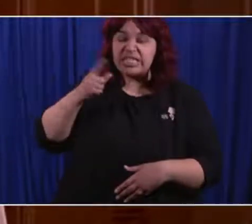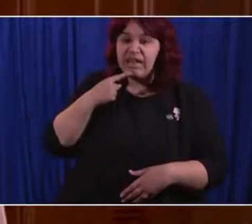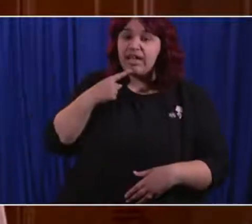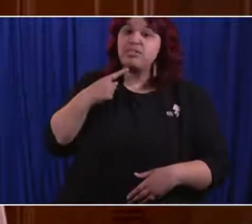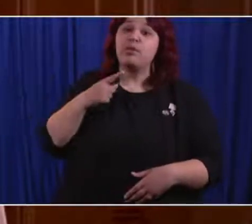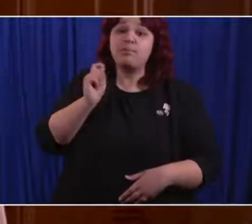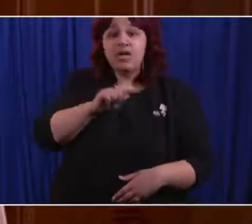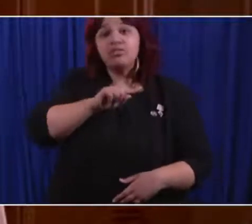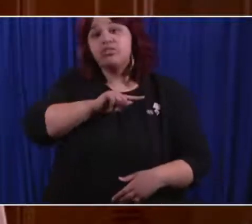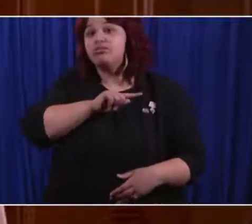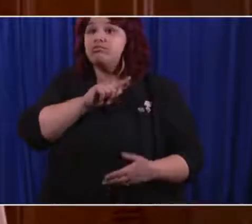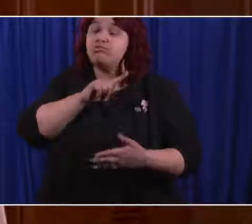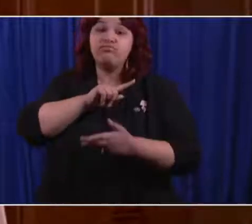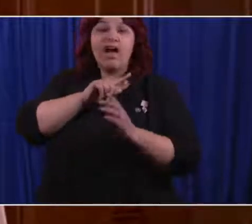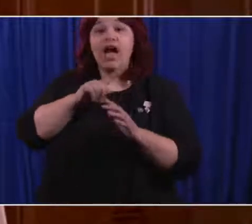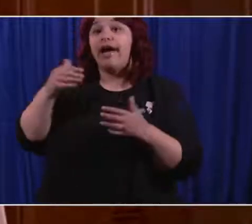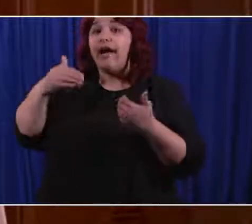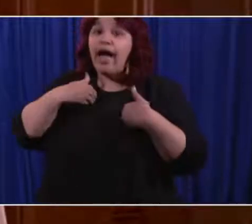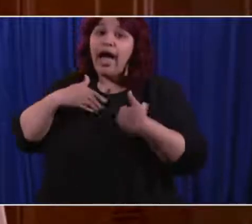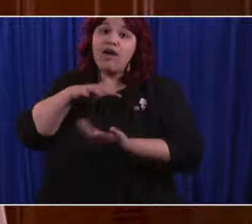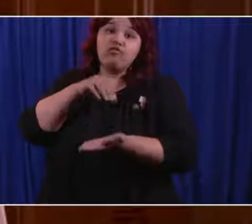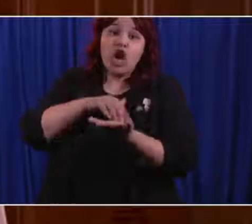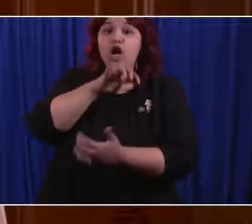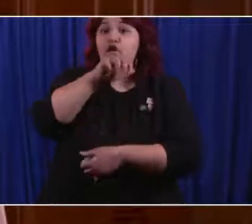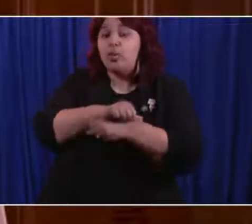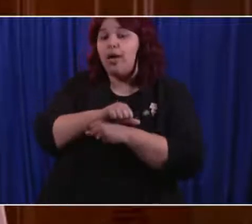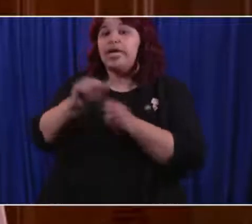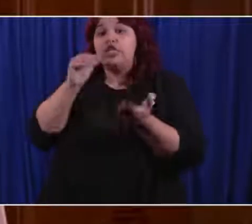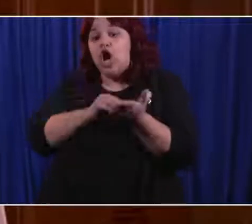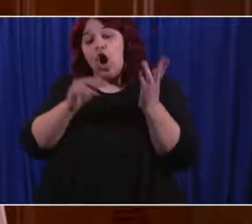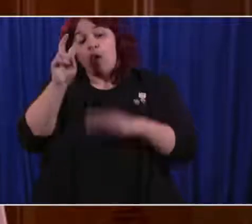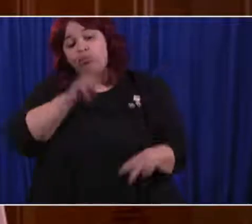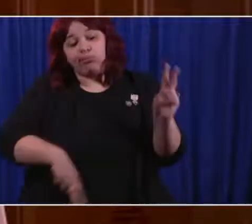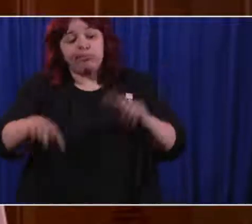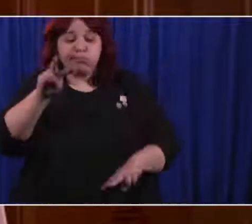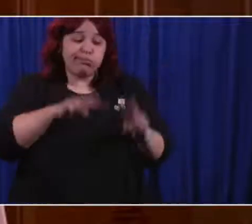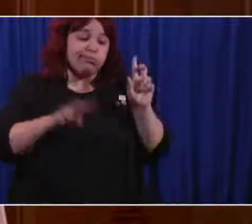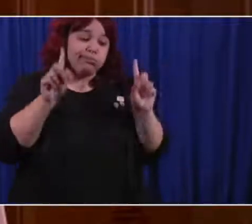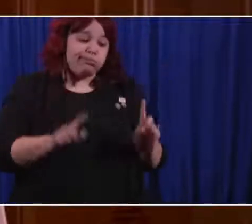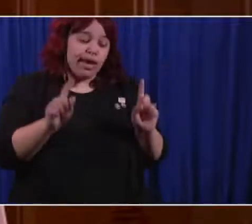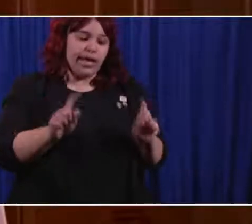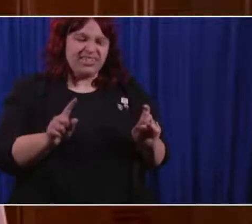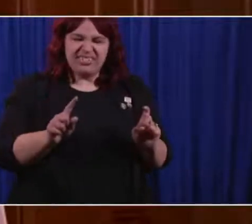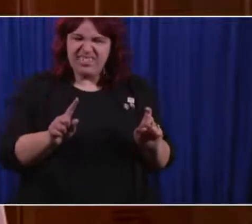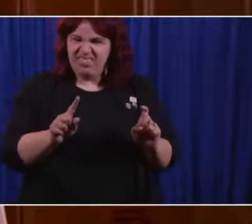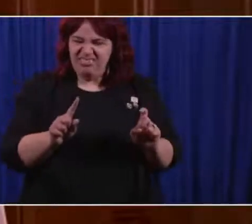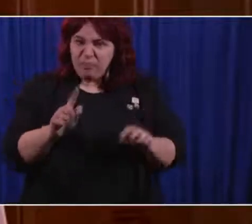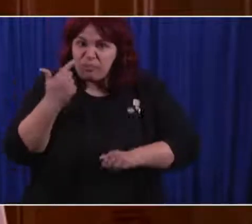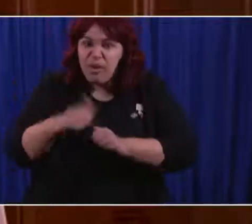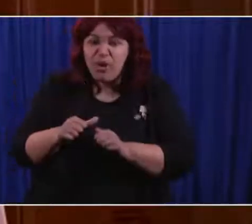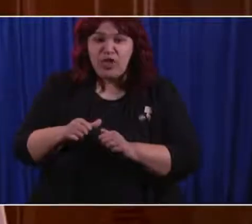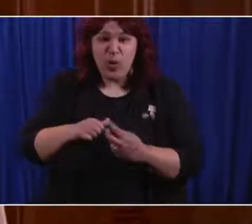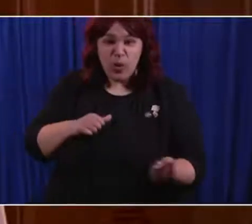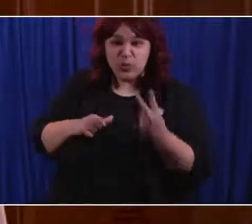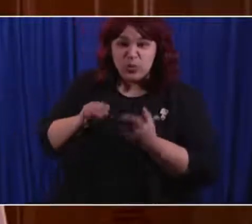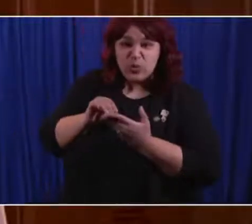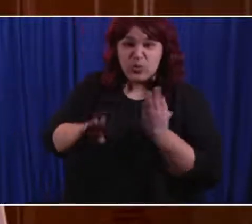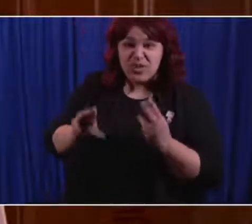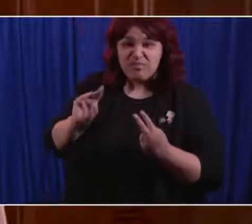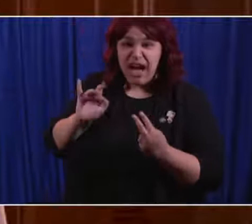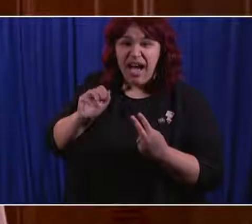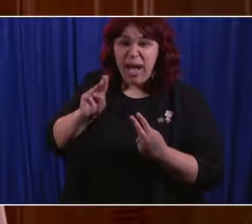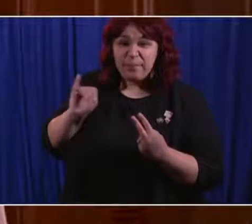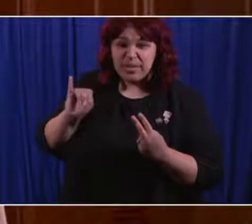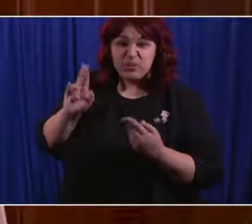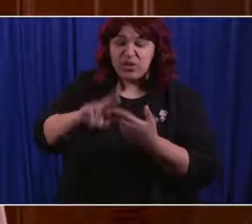The 2 Miami students, you couldn't medically diagnose them until you got a test, and we didn't even have a test in the state of Ohio. And it took 5